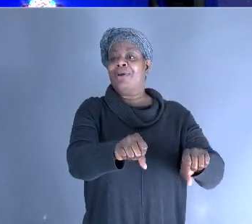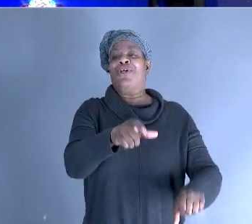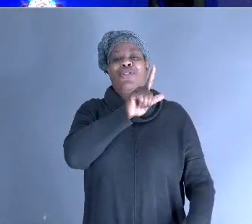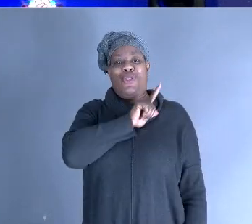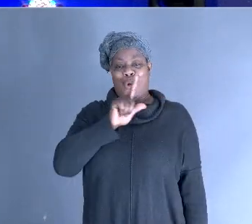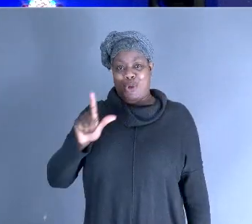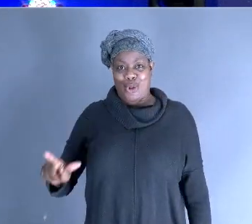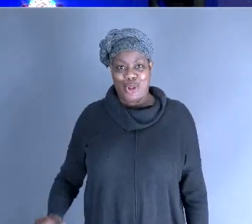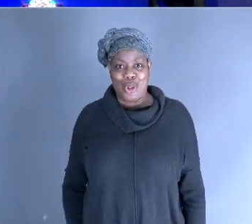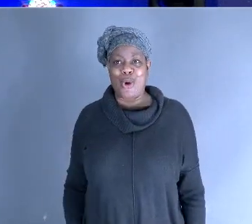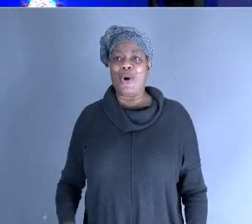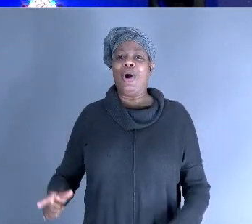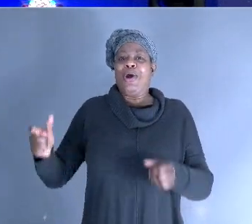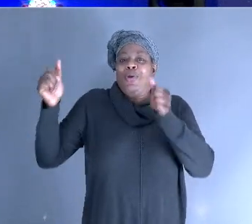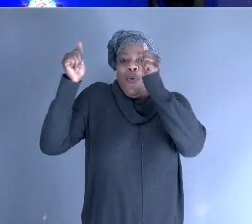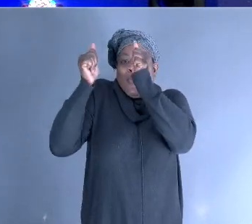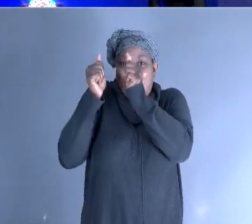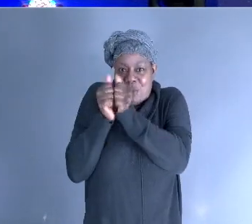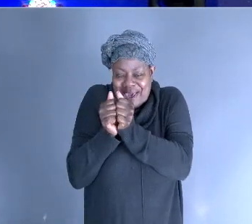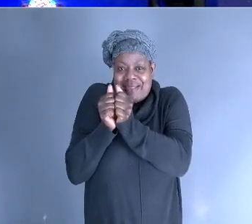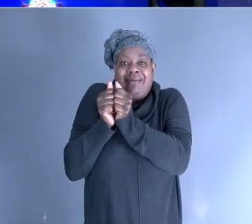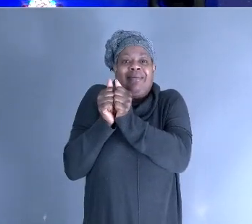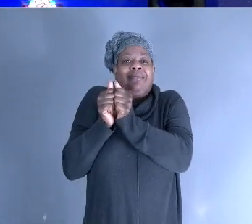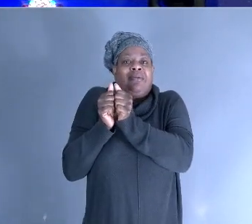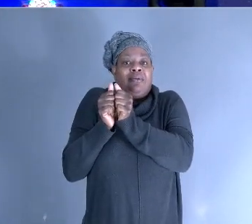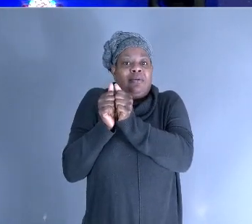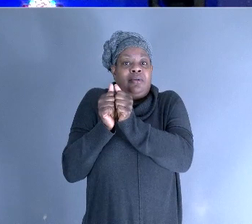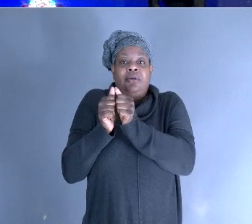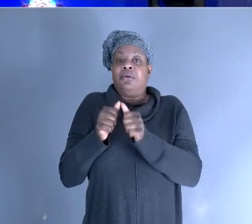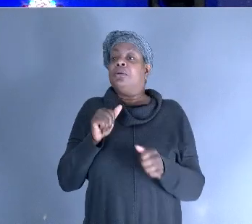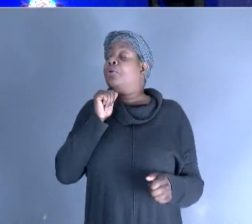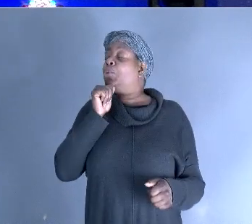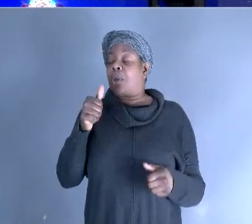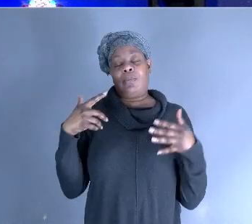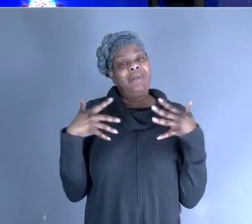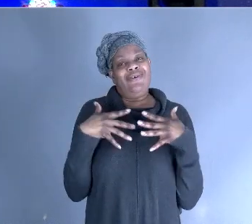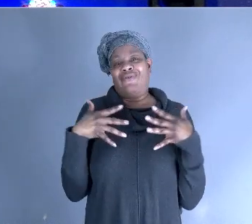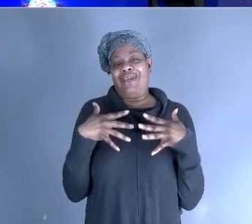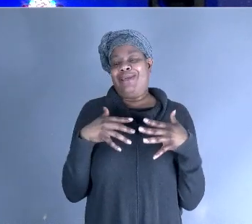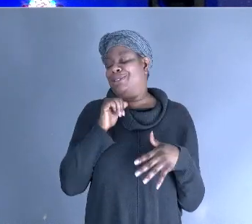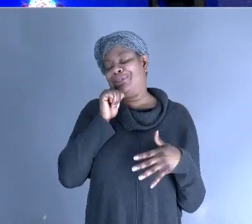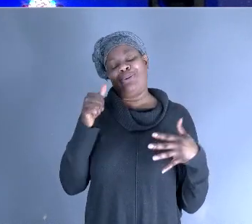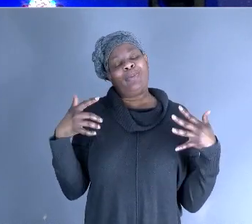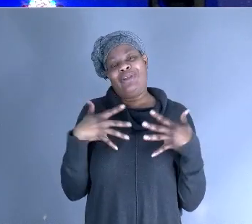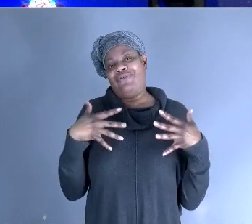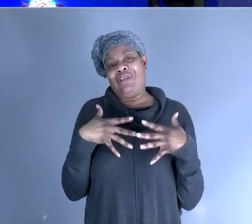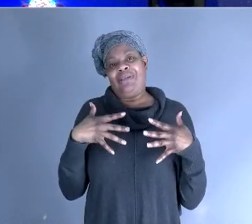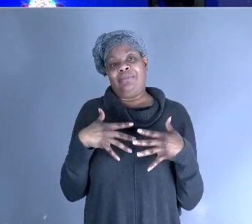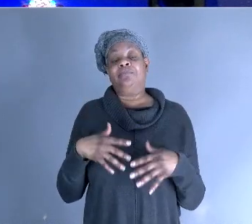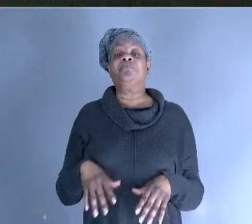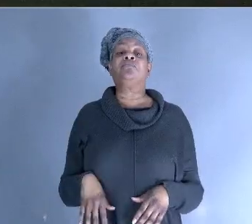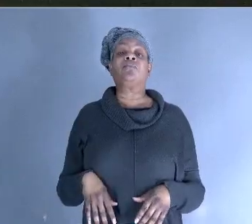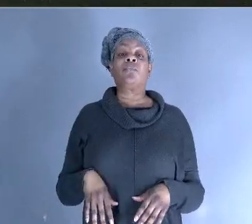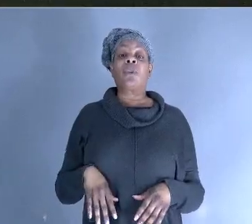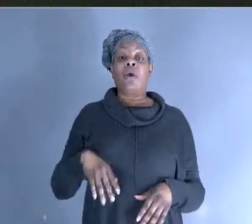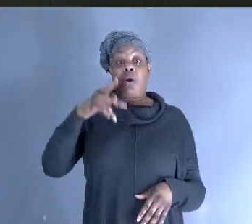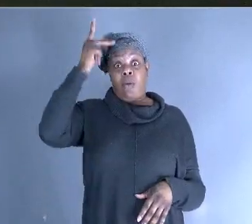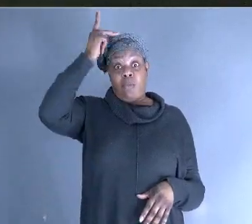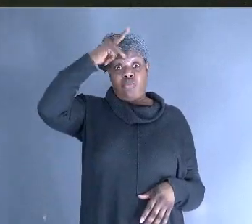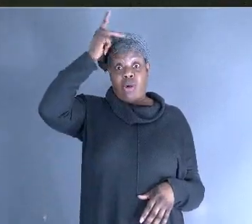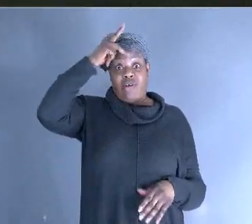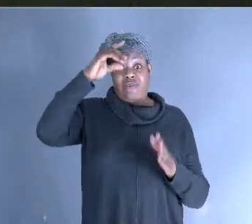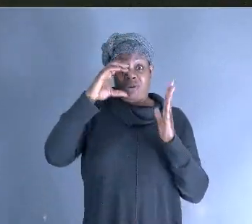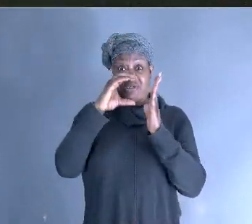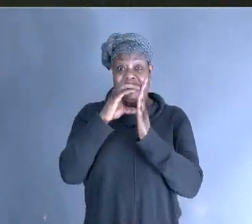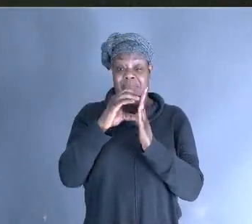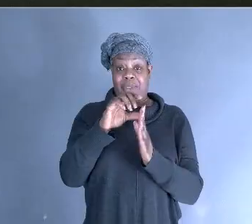Lord is with us. Do not be afraid of them. In Proverbs chapter 28, We see this incredible